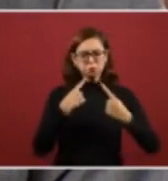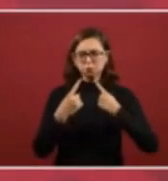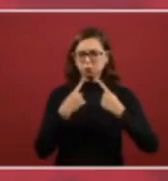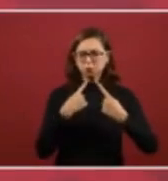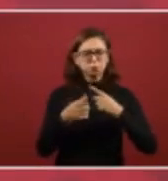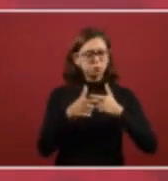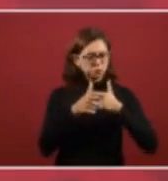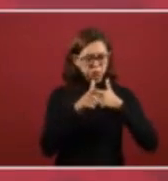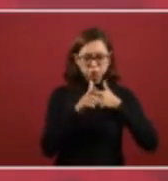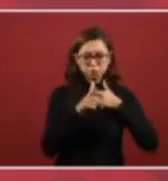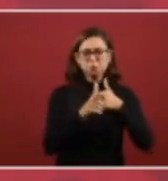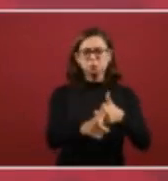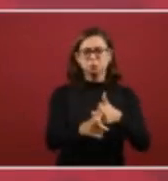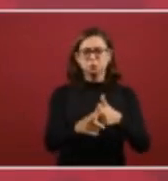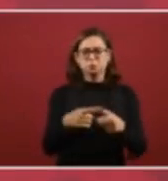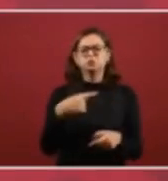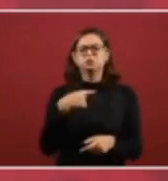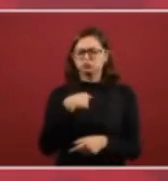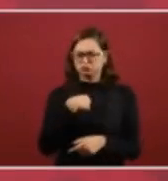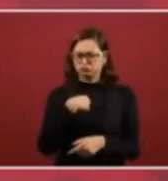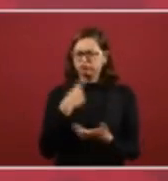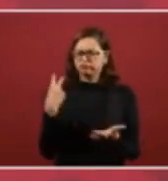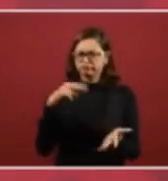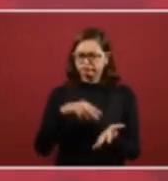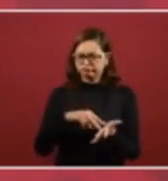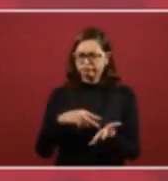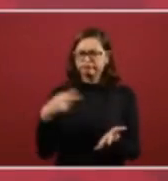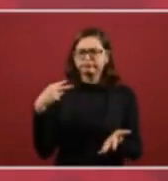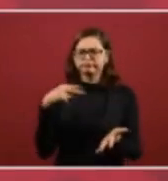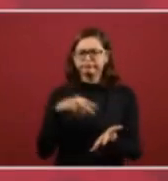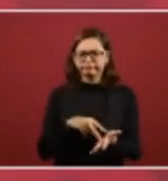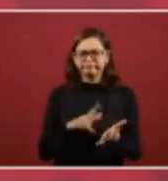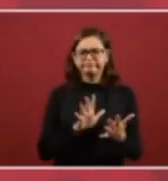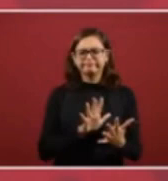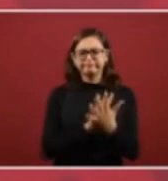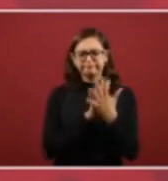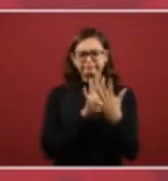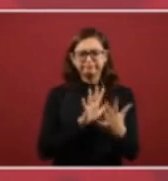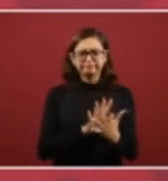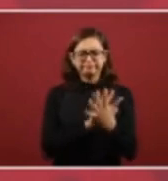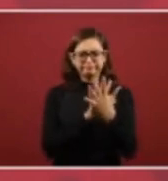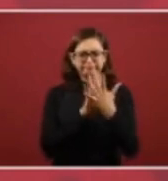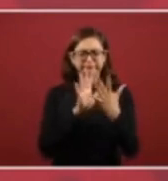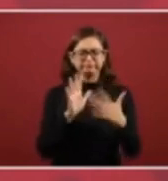dialoguing or speaking. I am a participant.